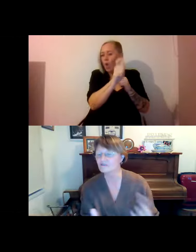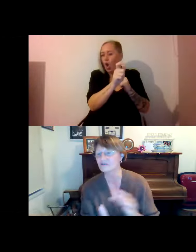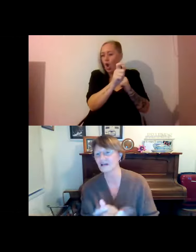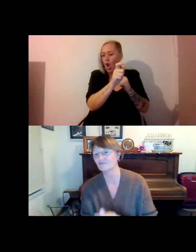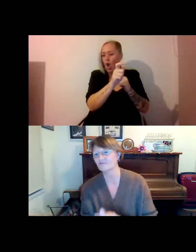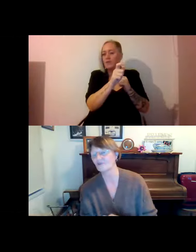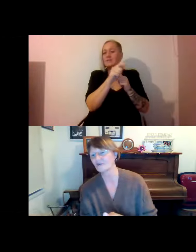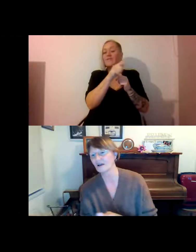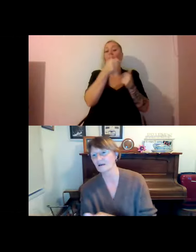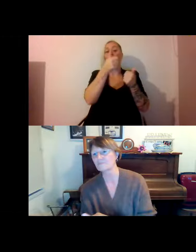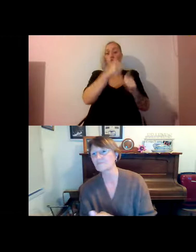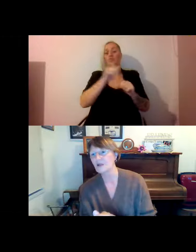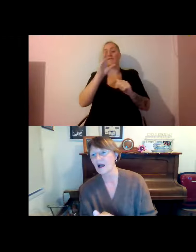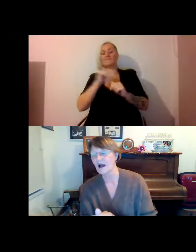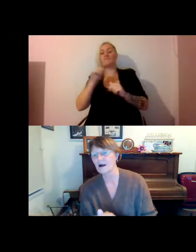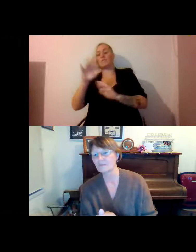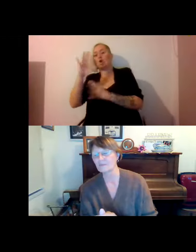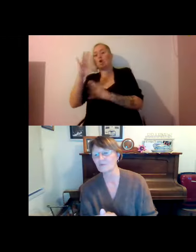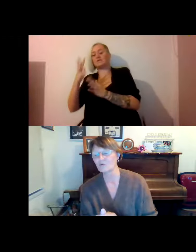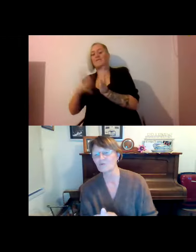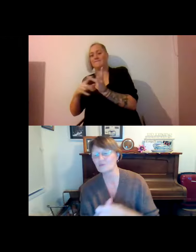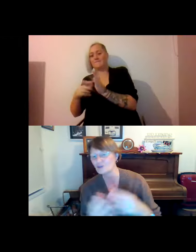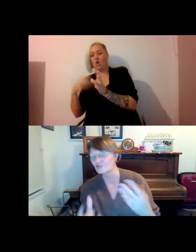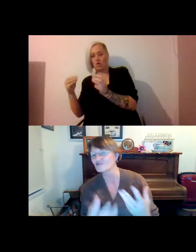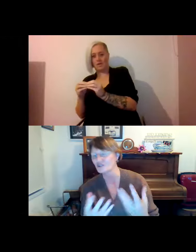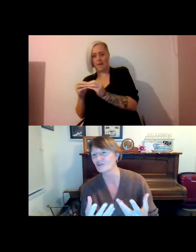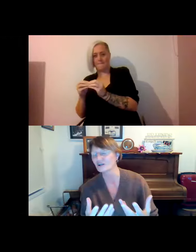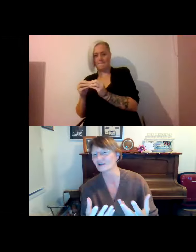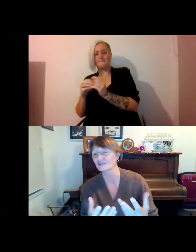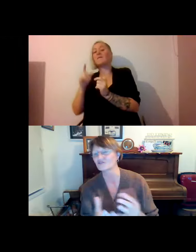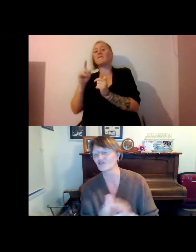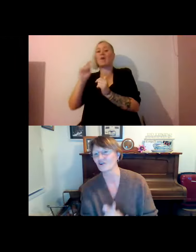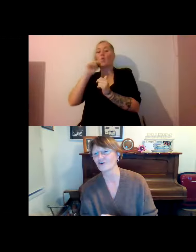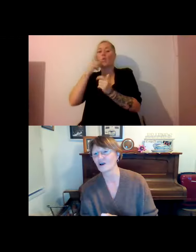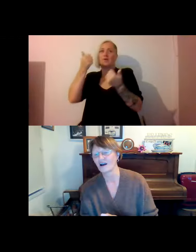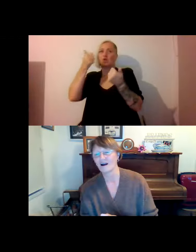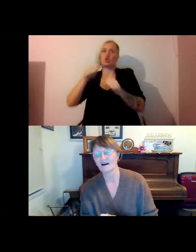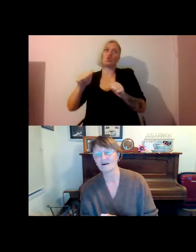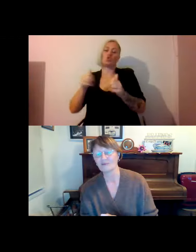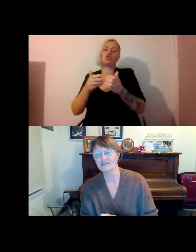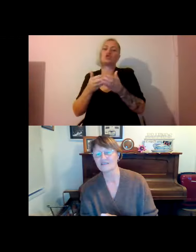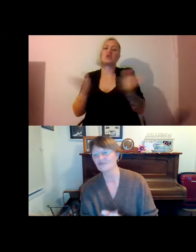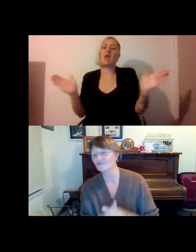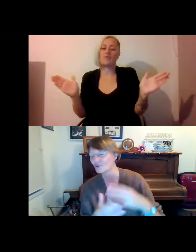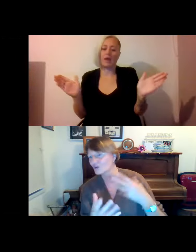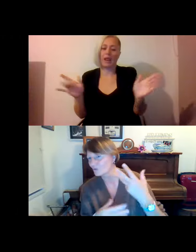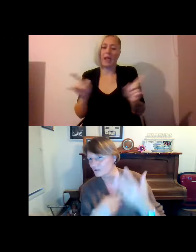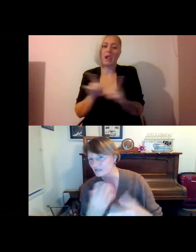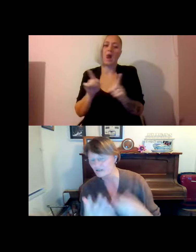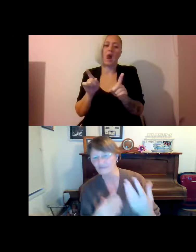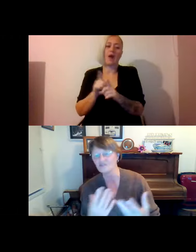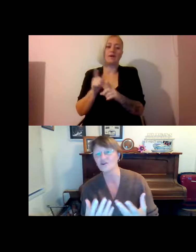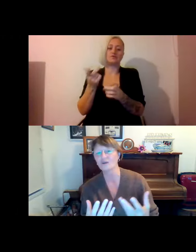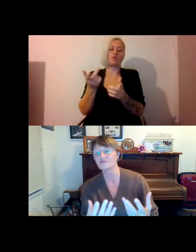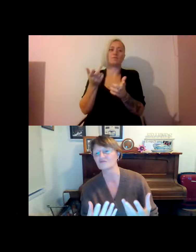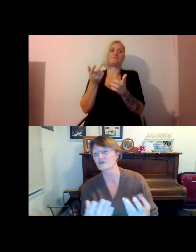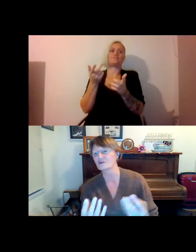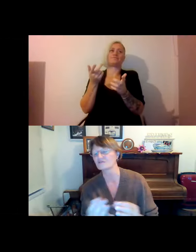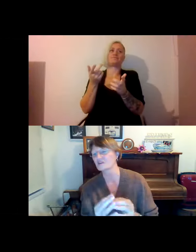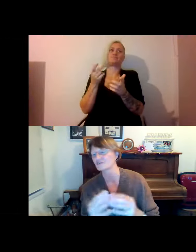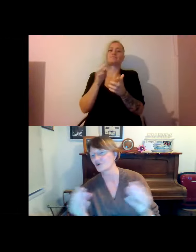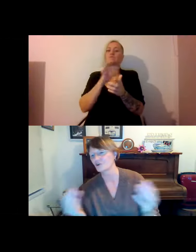the AUSLAN vocab will be used generically. So instead of learning all the different types